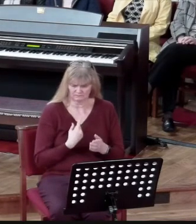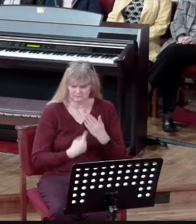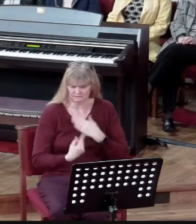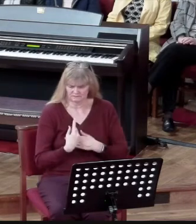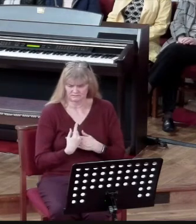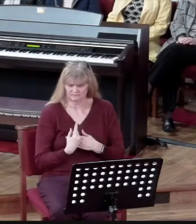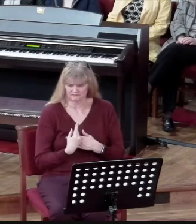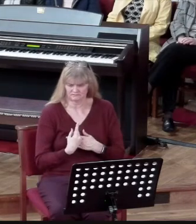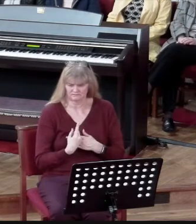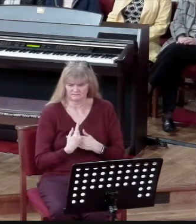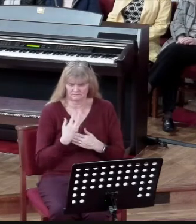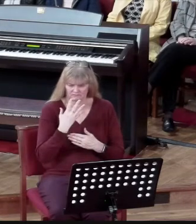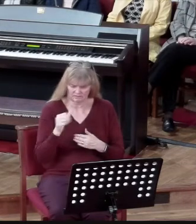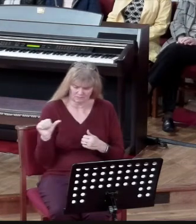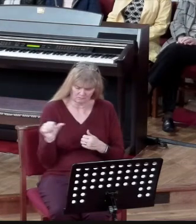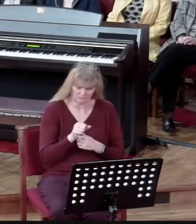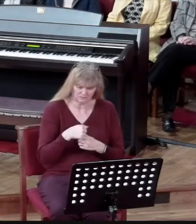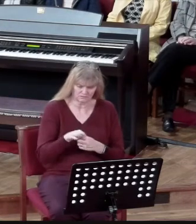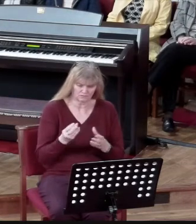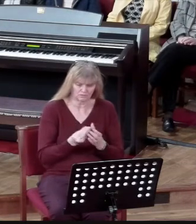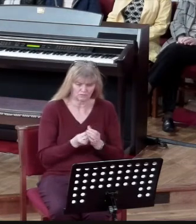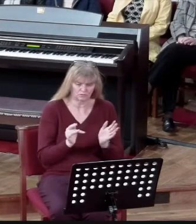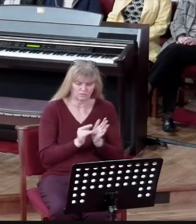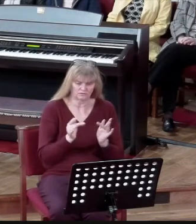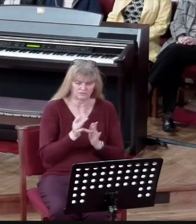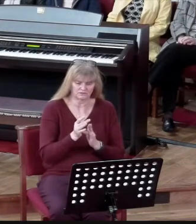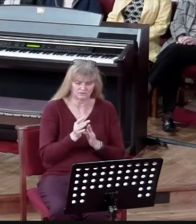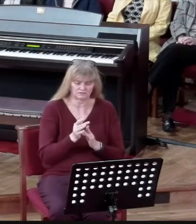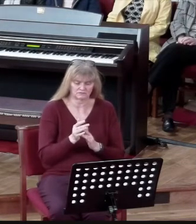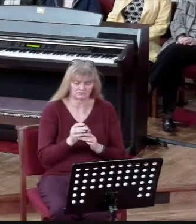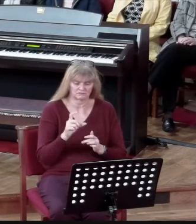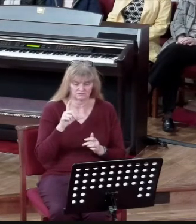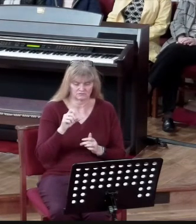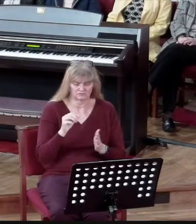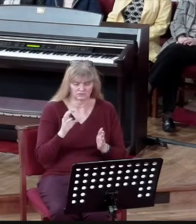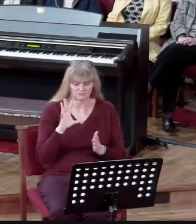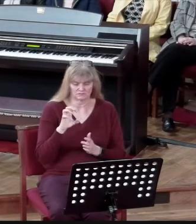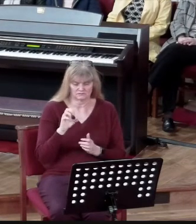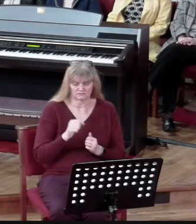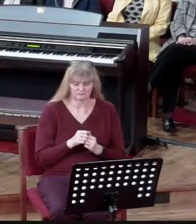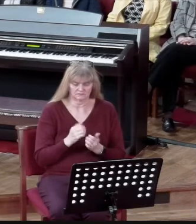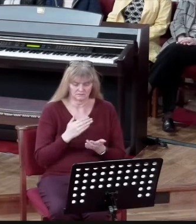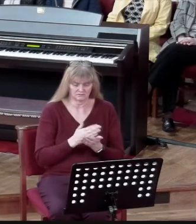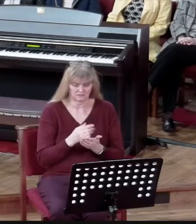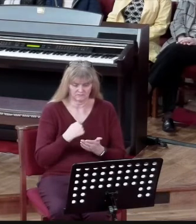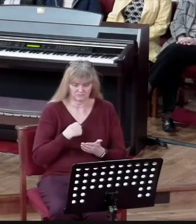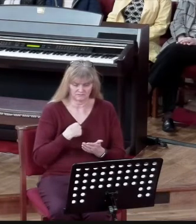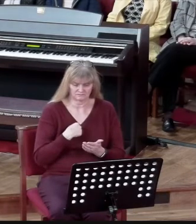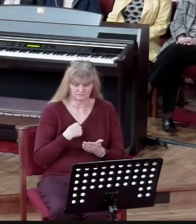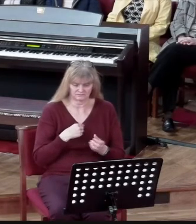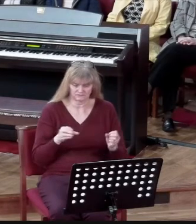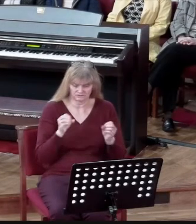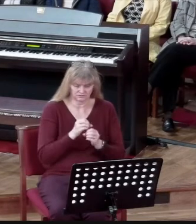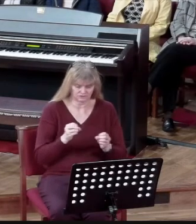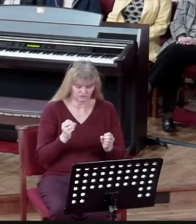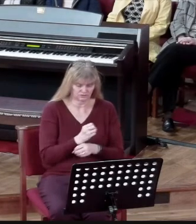to mind what Jesus had already said in chapter 15, that apart from me, he said, you can do